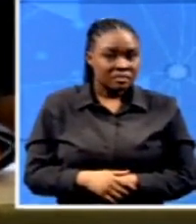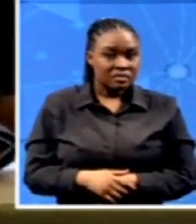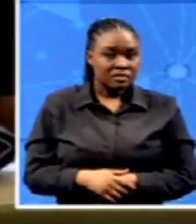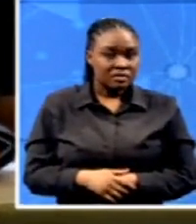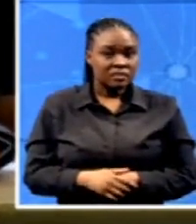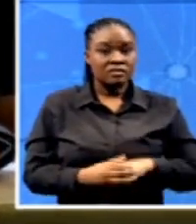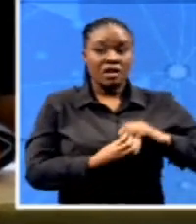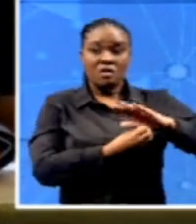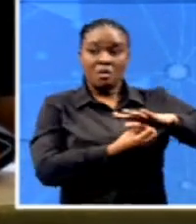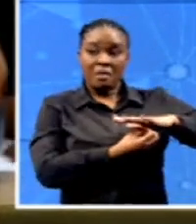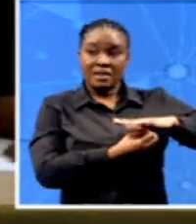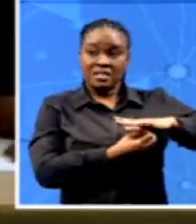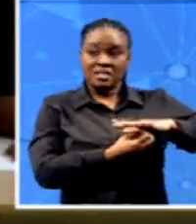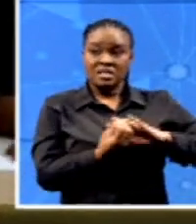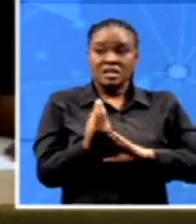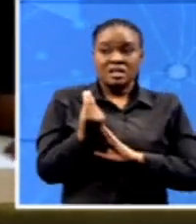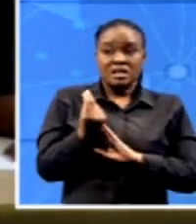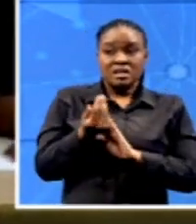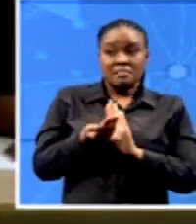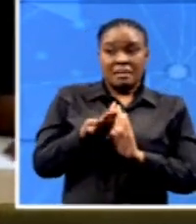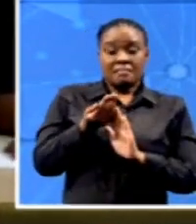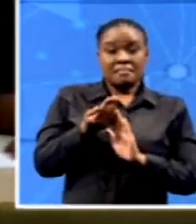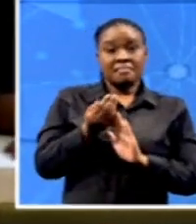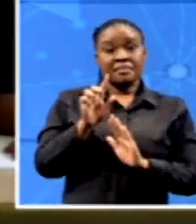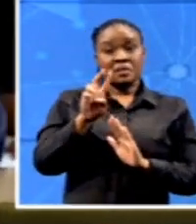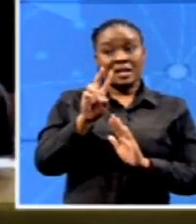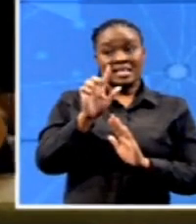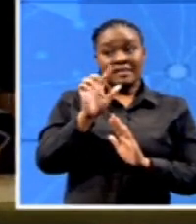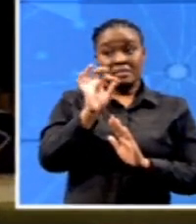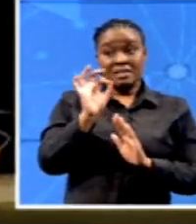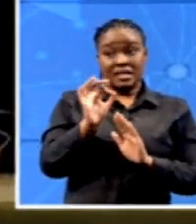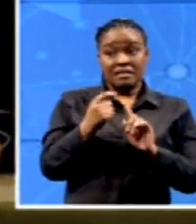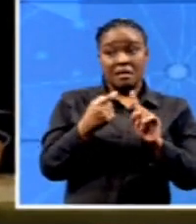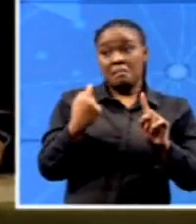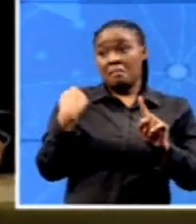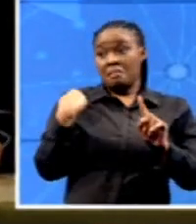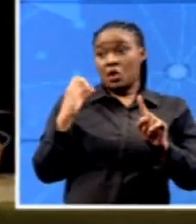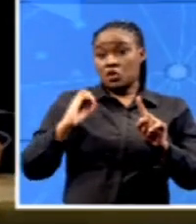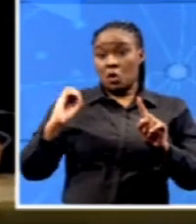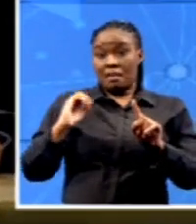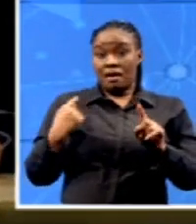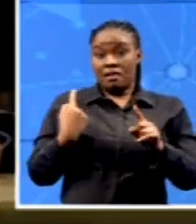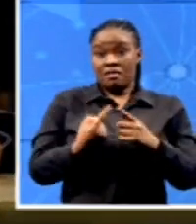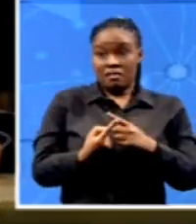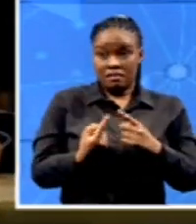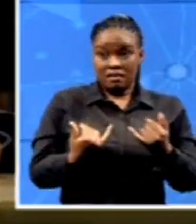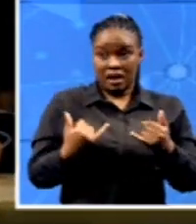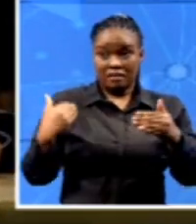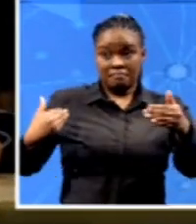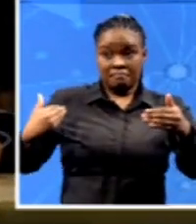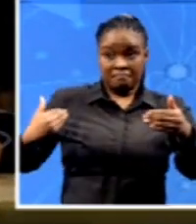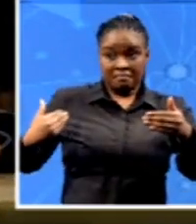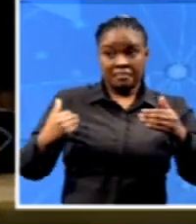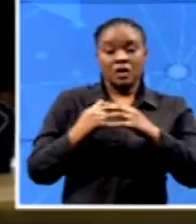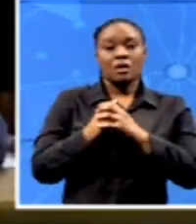by about 27%. This was from October to December. And that impact on the